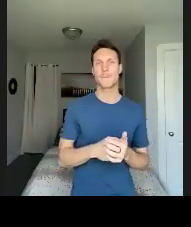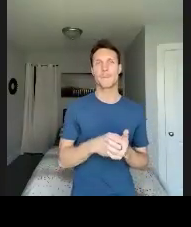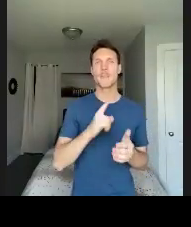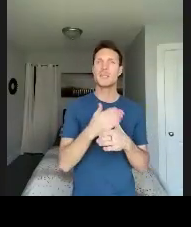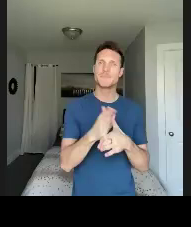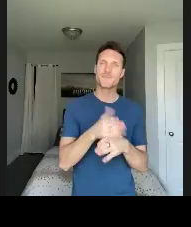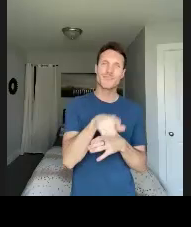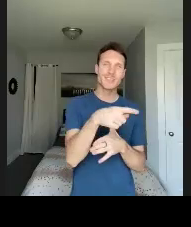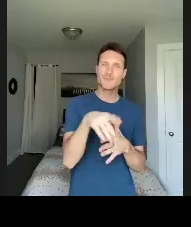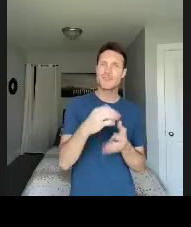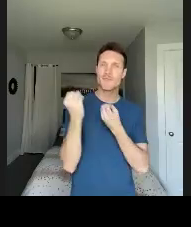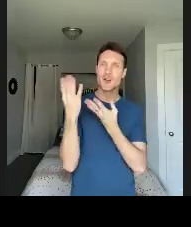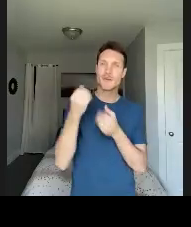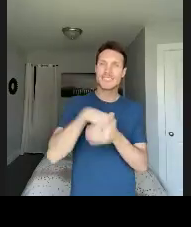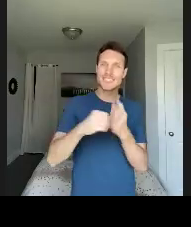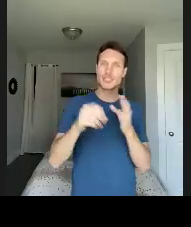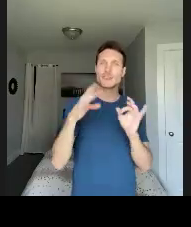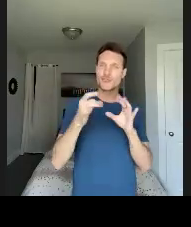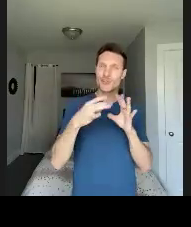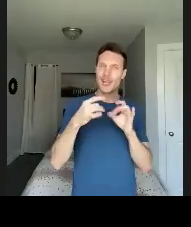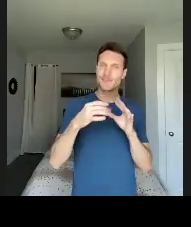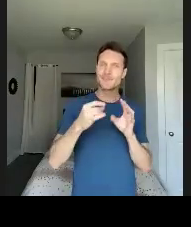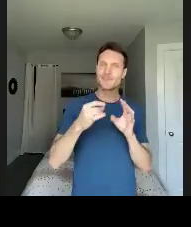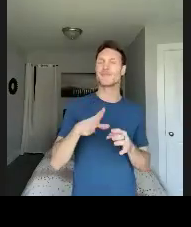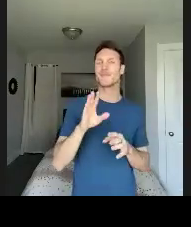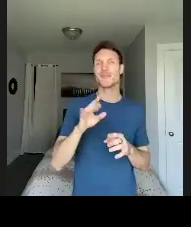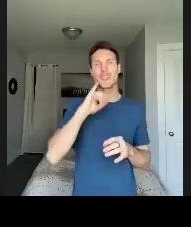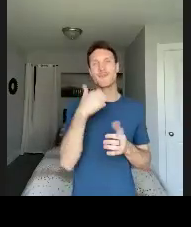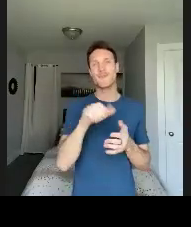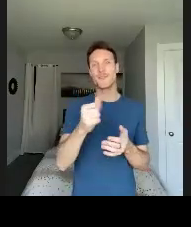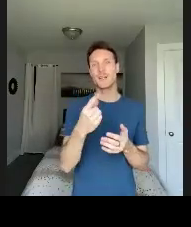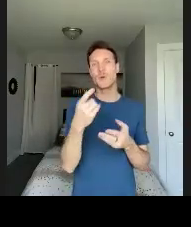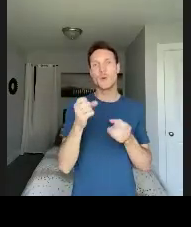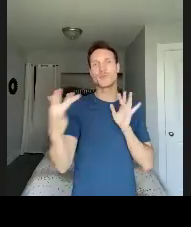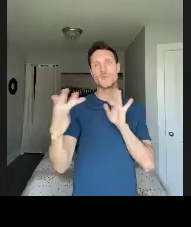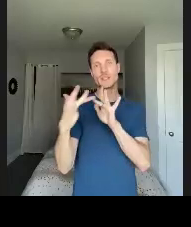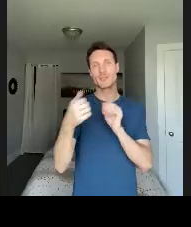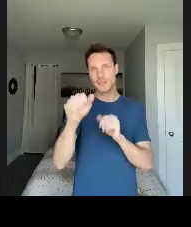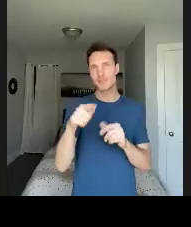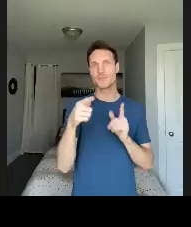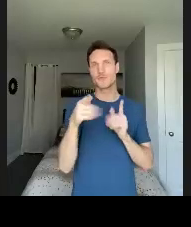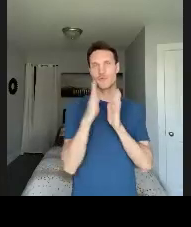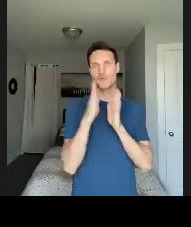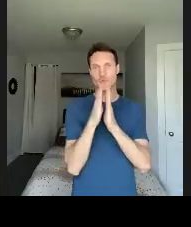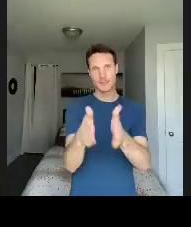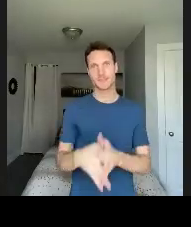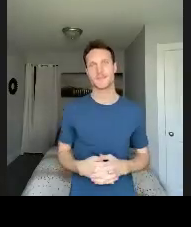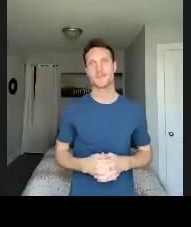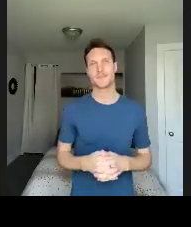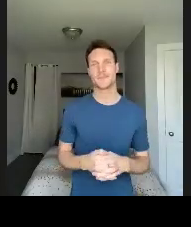their information in the chat just in case anybody wants to reach out to them directly. Thank you.